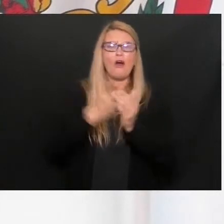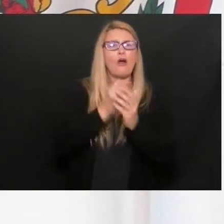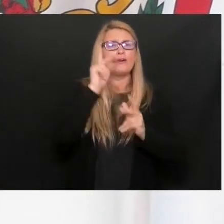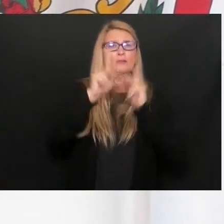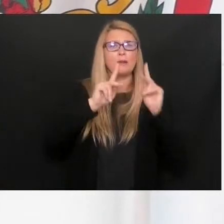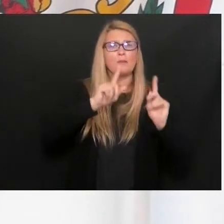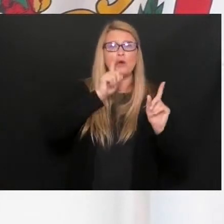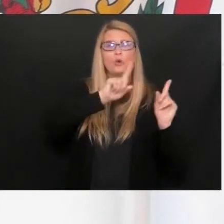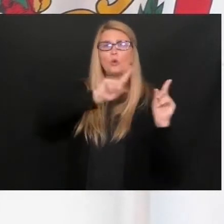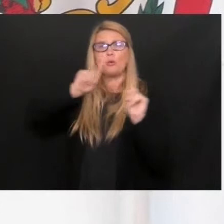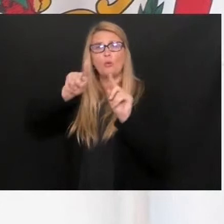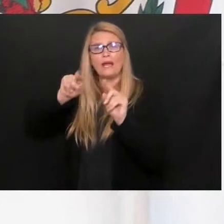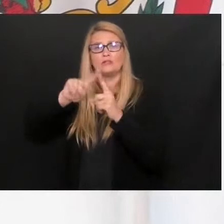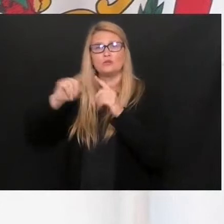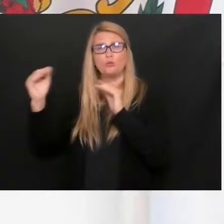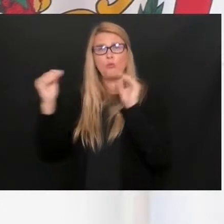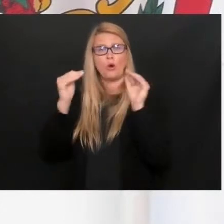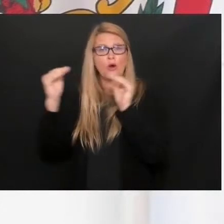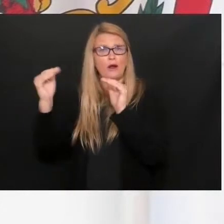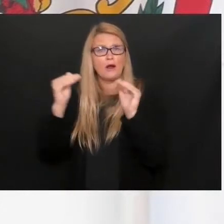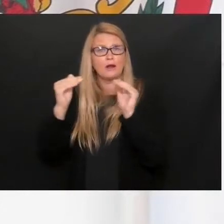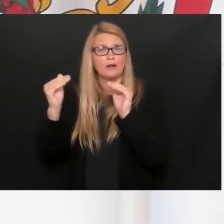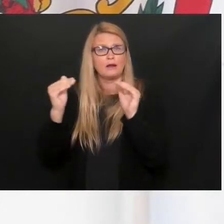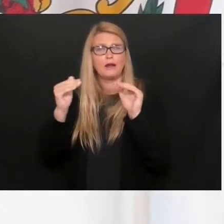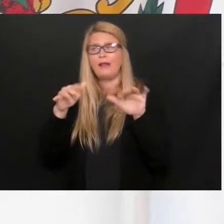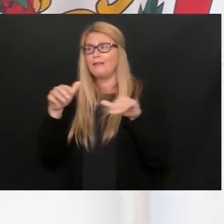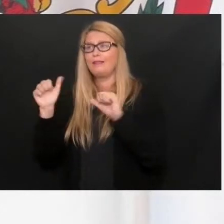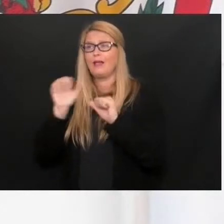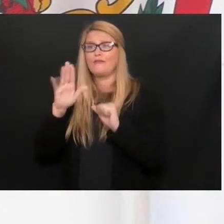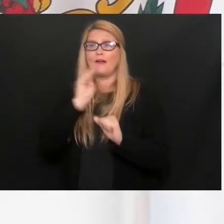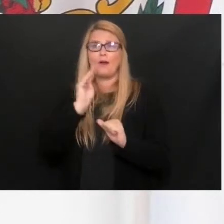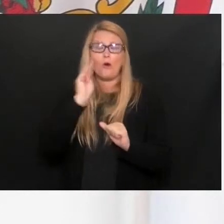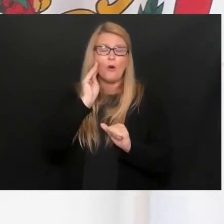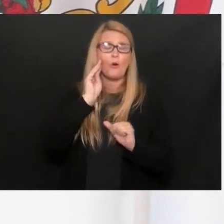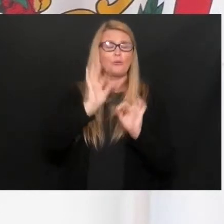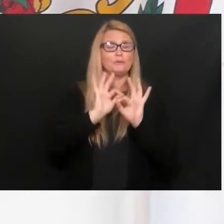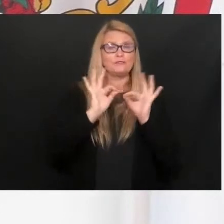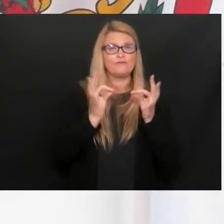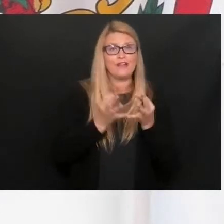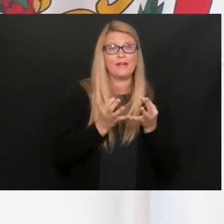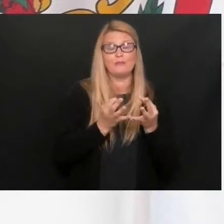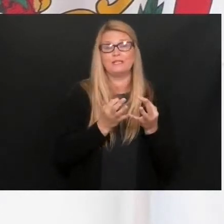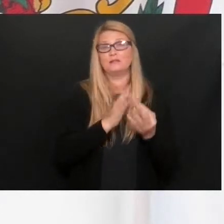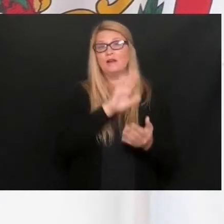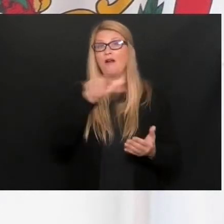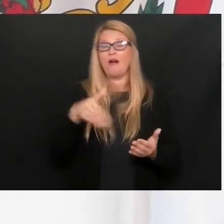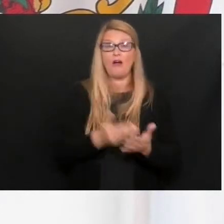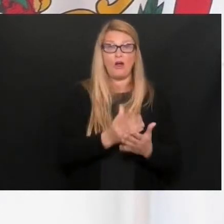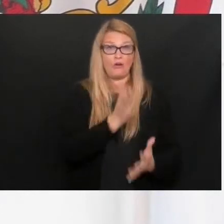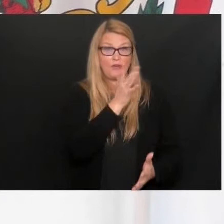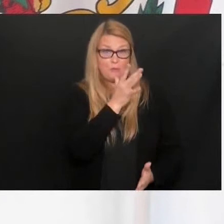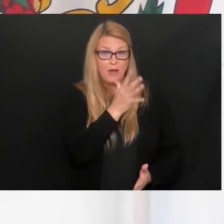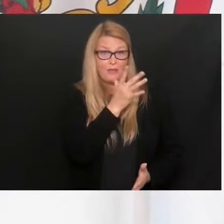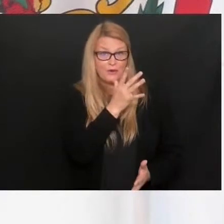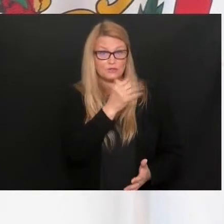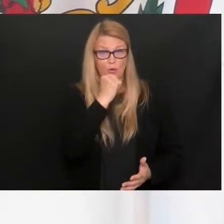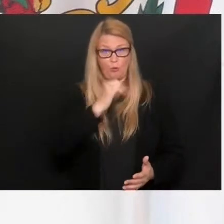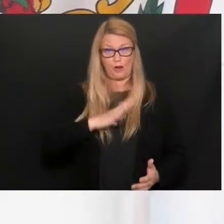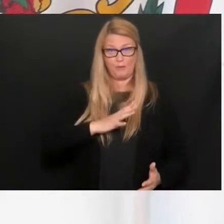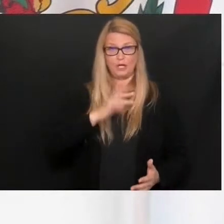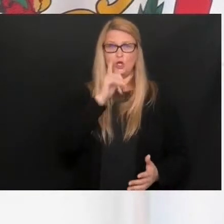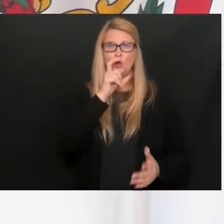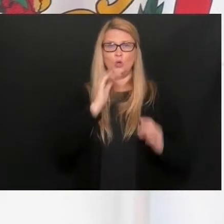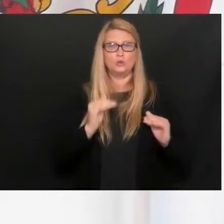all those that left their homes and their families, all the moms that stepped up trying to